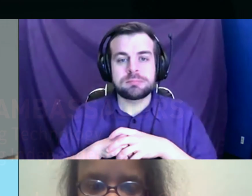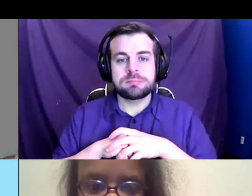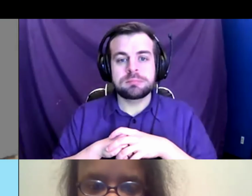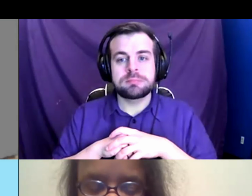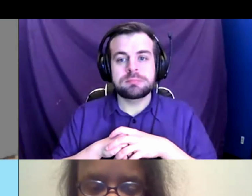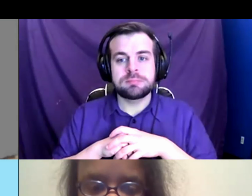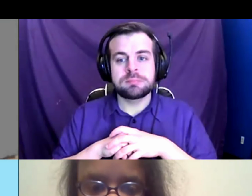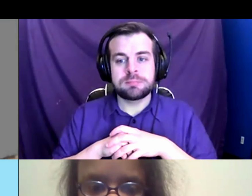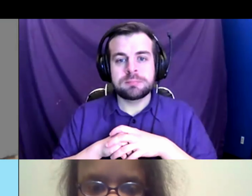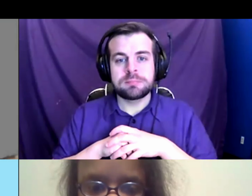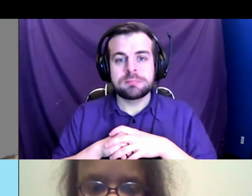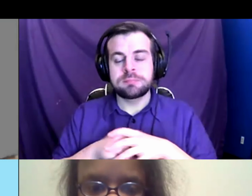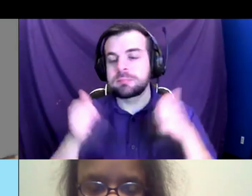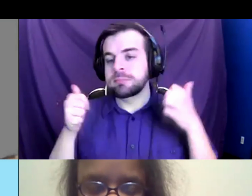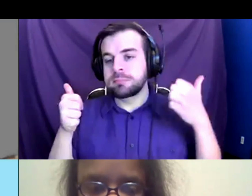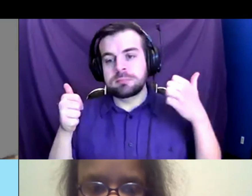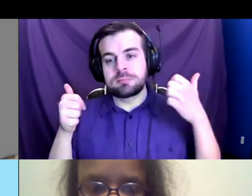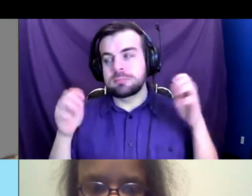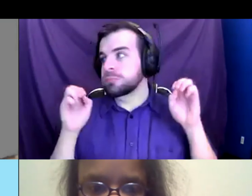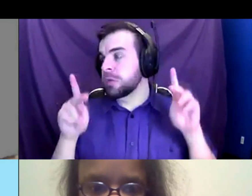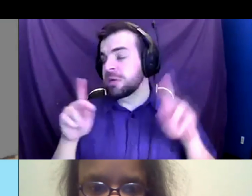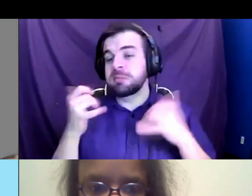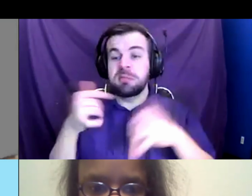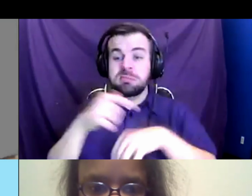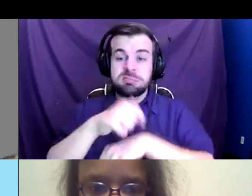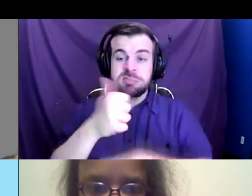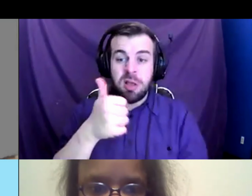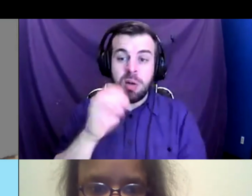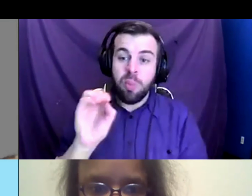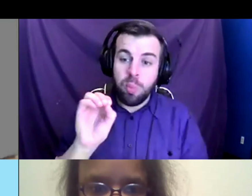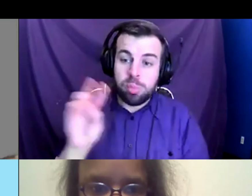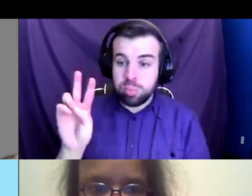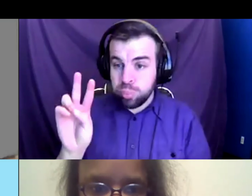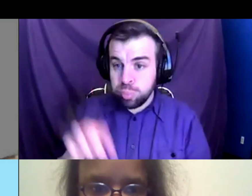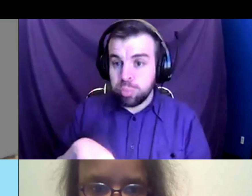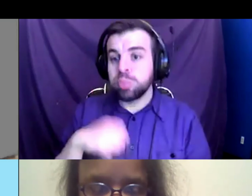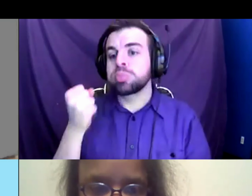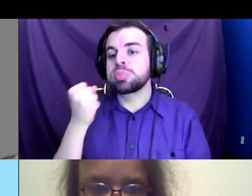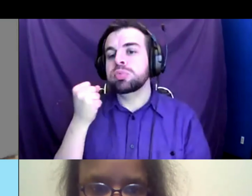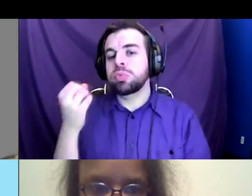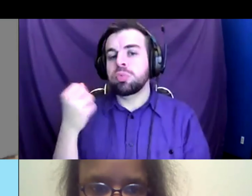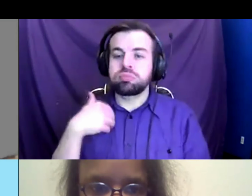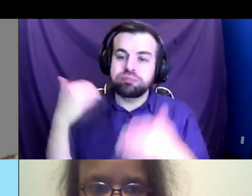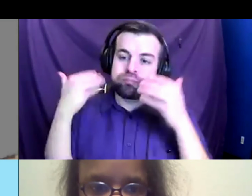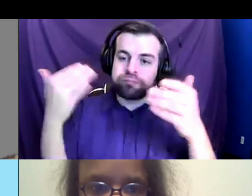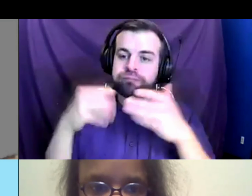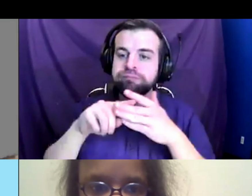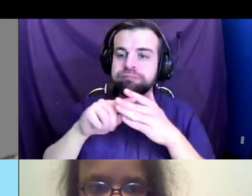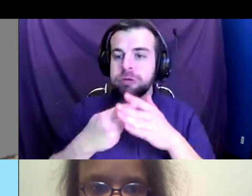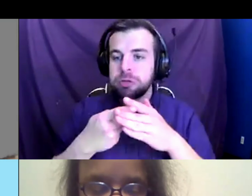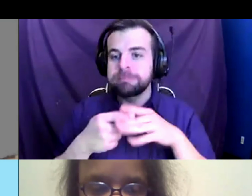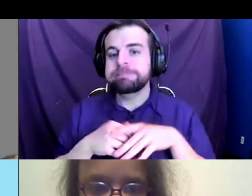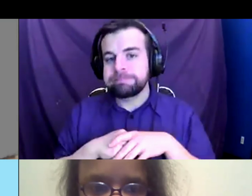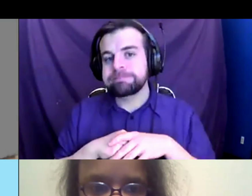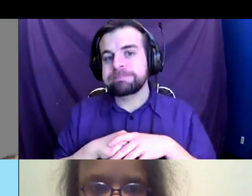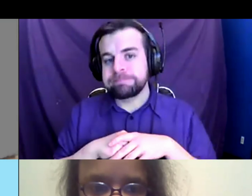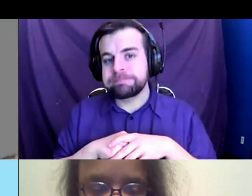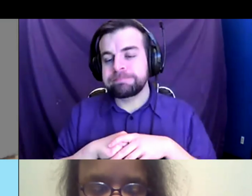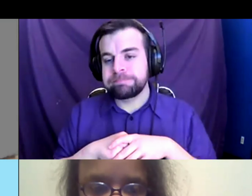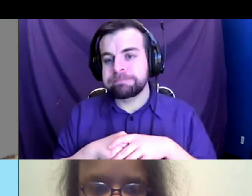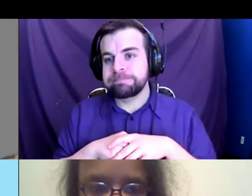Great. Well, it's 10:02, so we are going to go ahead and get started. In just a second, I'll intro